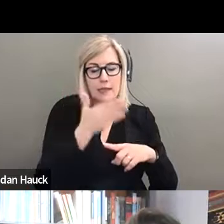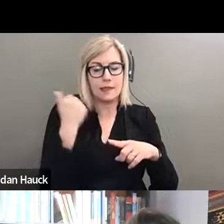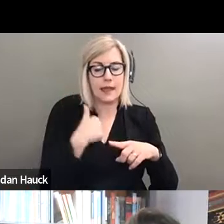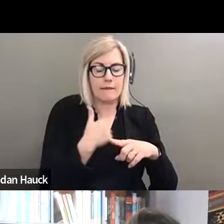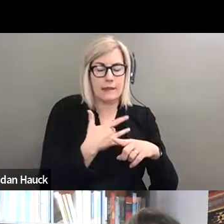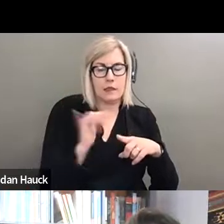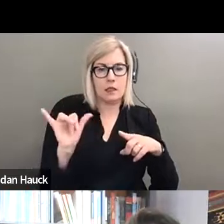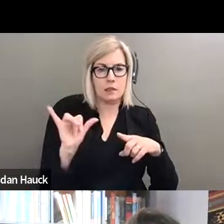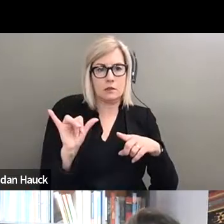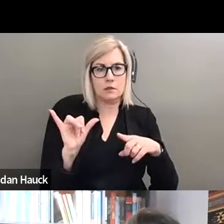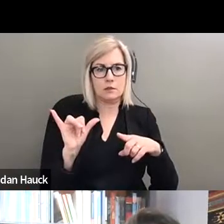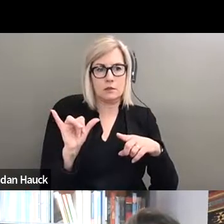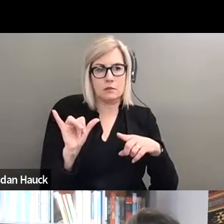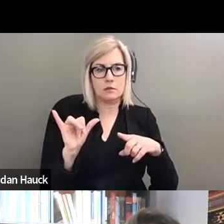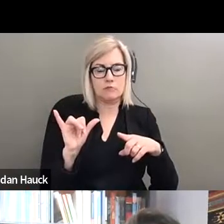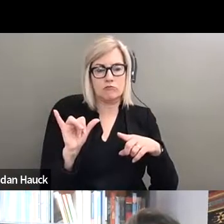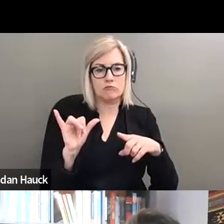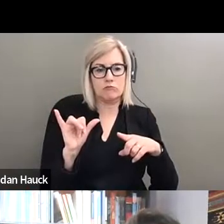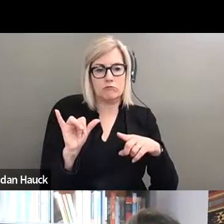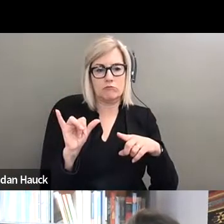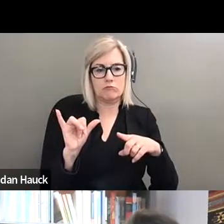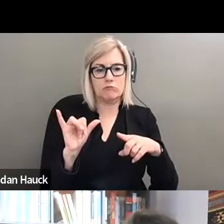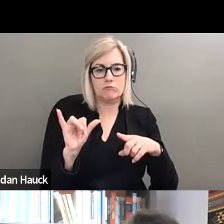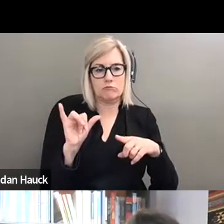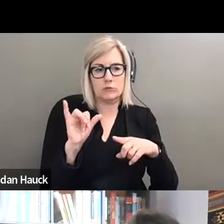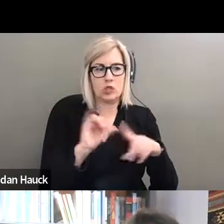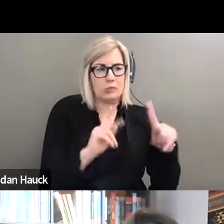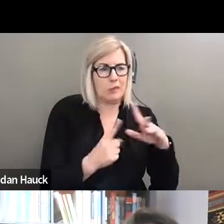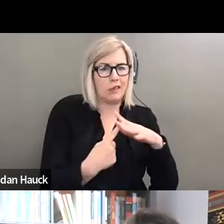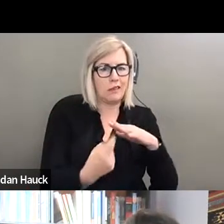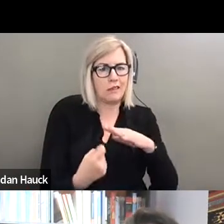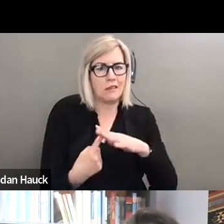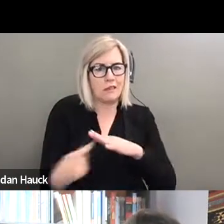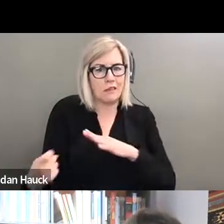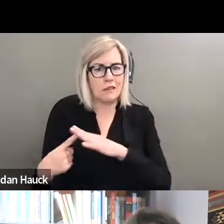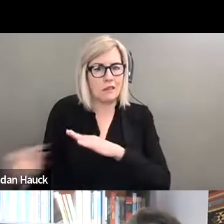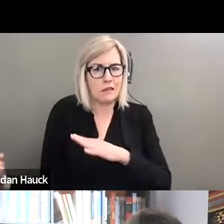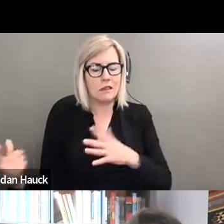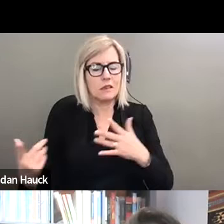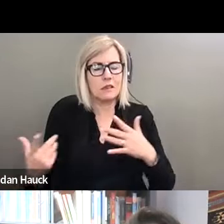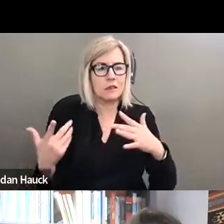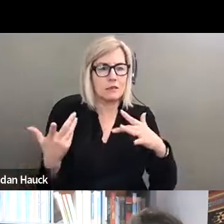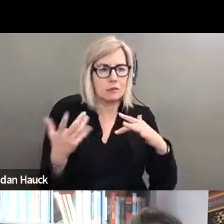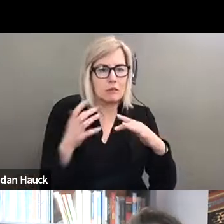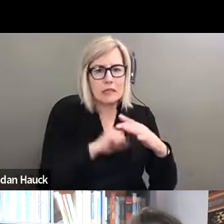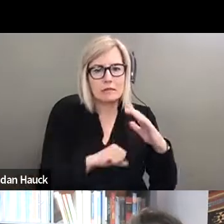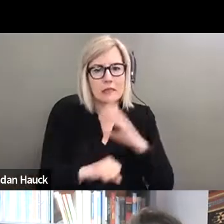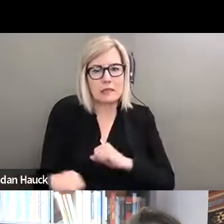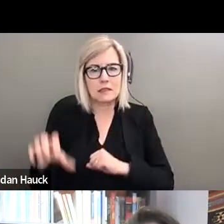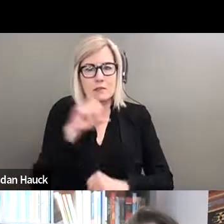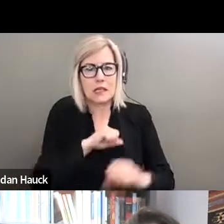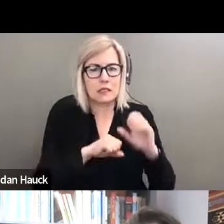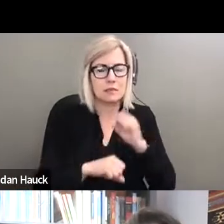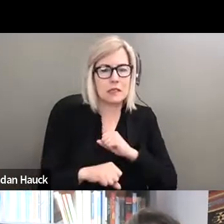there's just people slipping through the cracks, and it shouldn't be